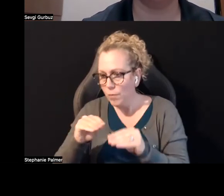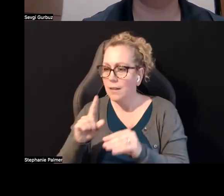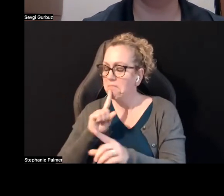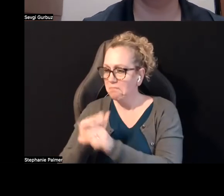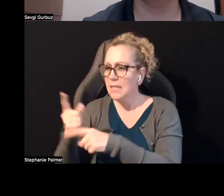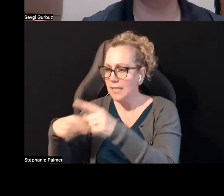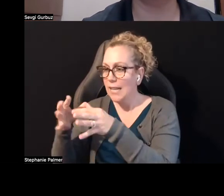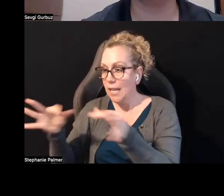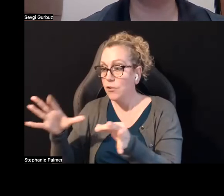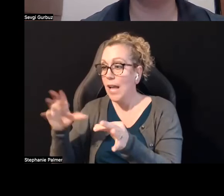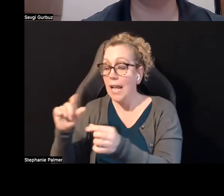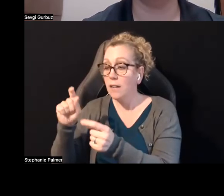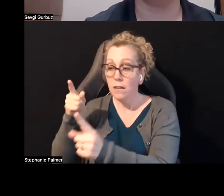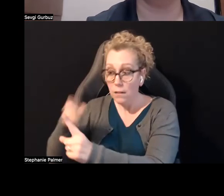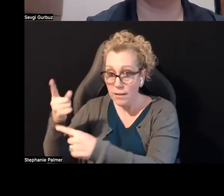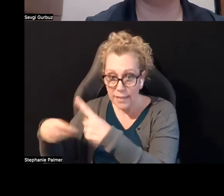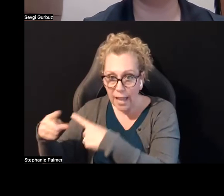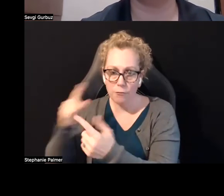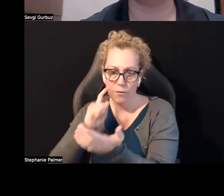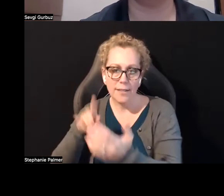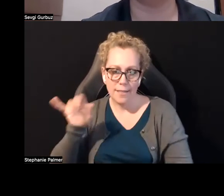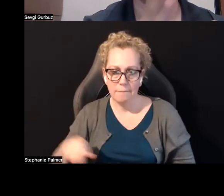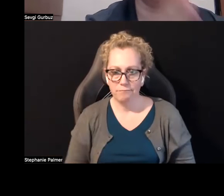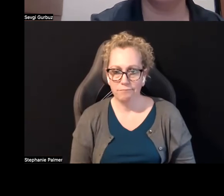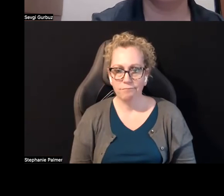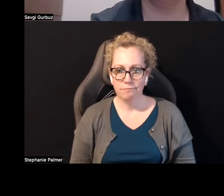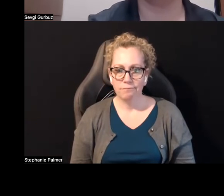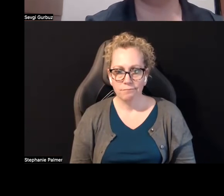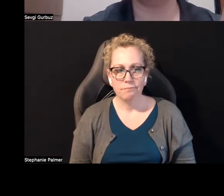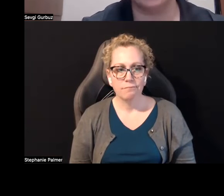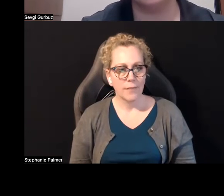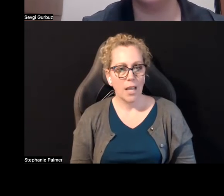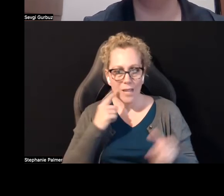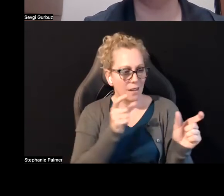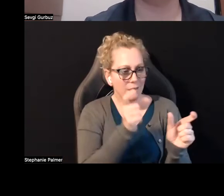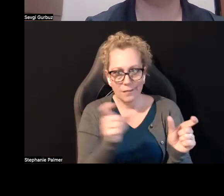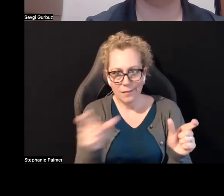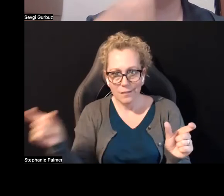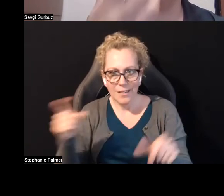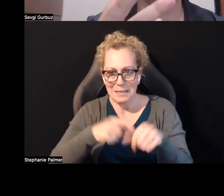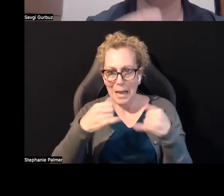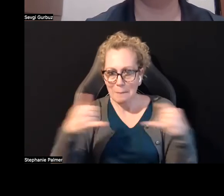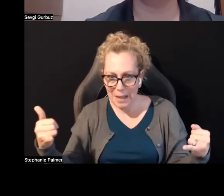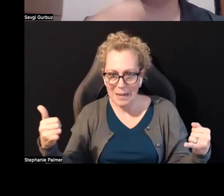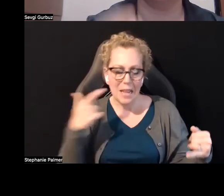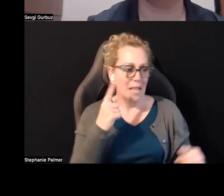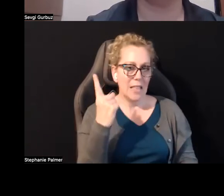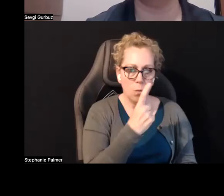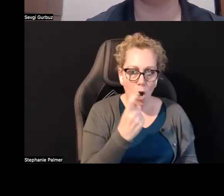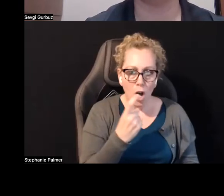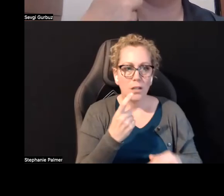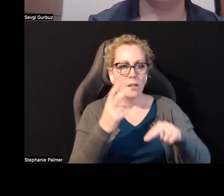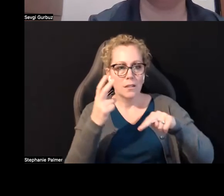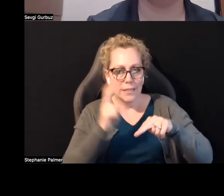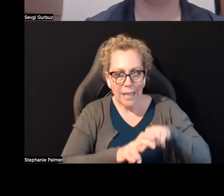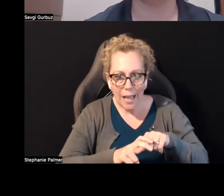period of time what the person is doing. We are able to identify that they walked, then they sat, then they said month, then they said cook,